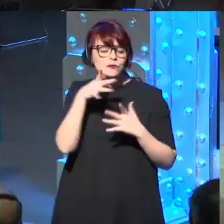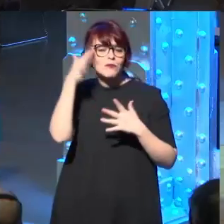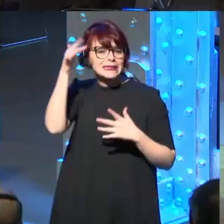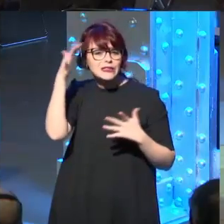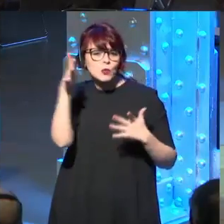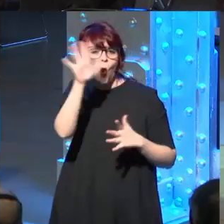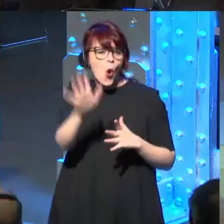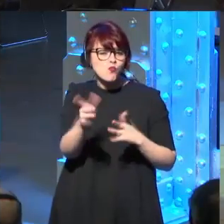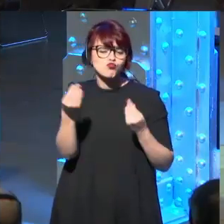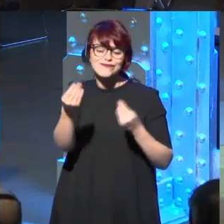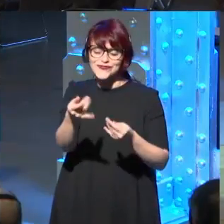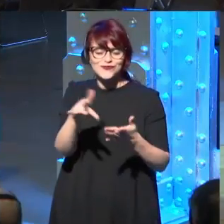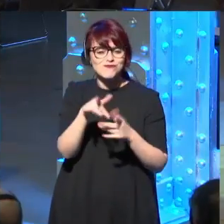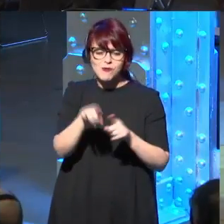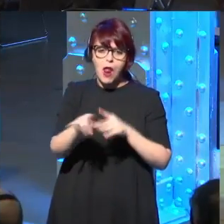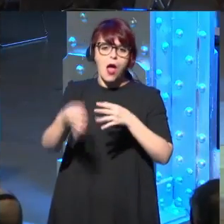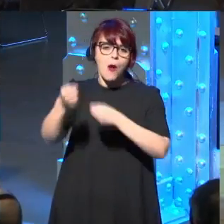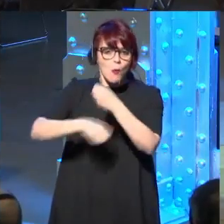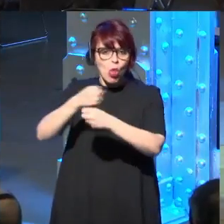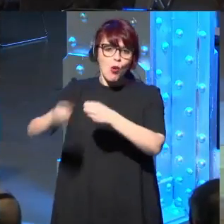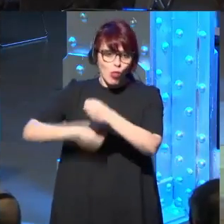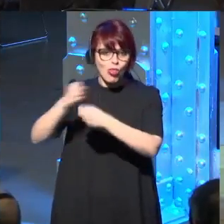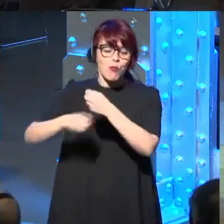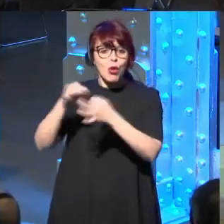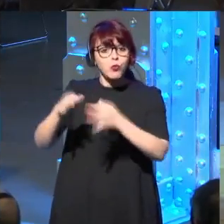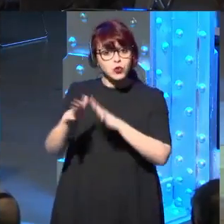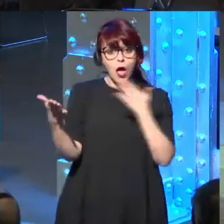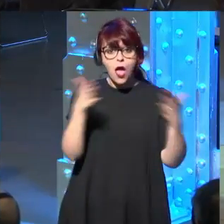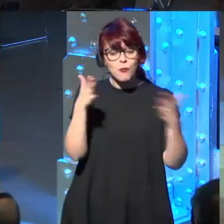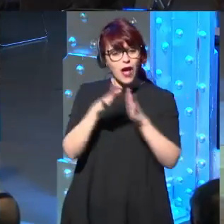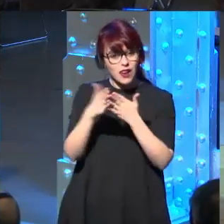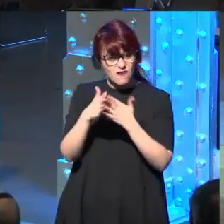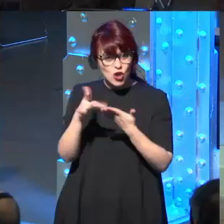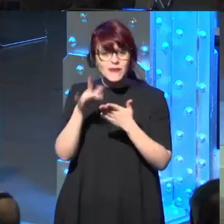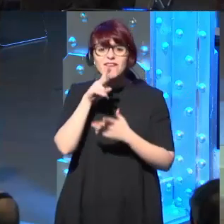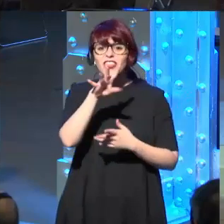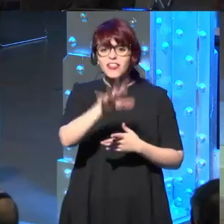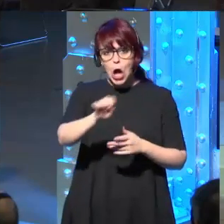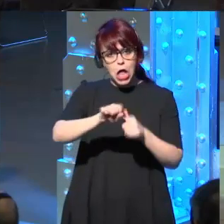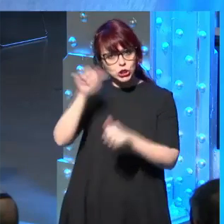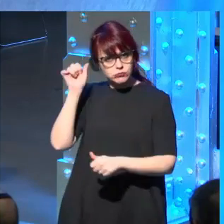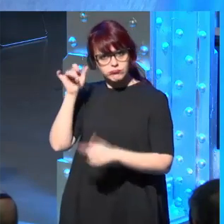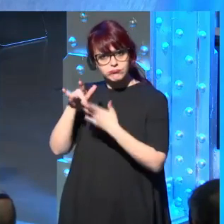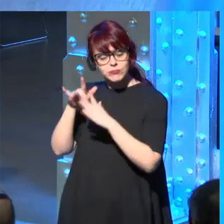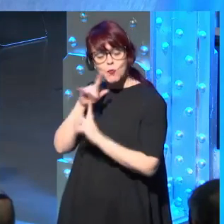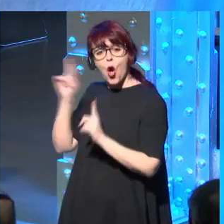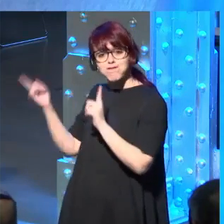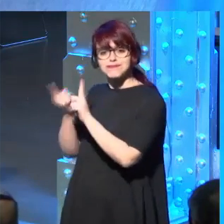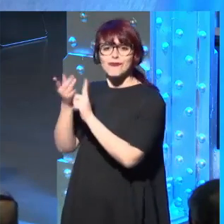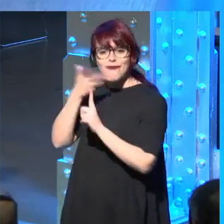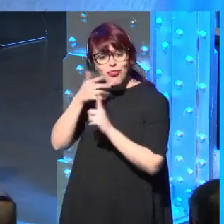though I saw the well digger and the disciple 25 years ago, I decided to write this book 4 years